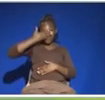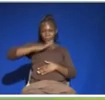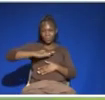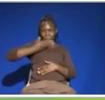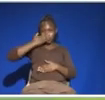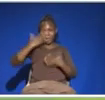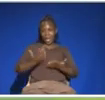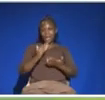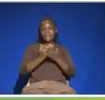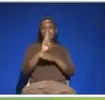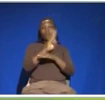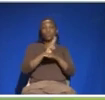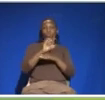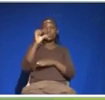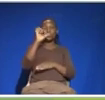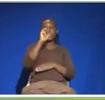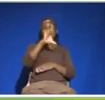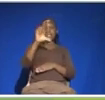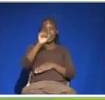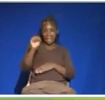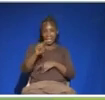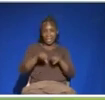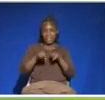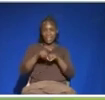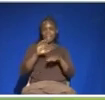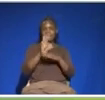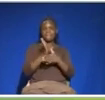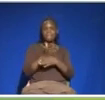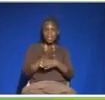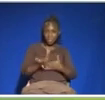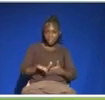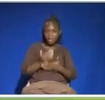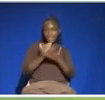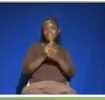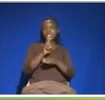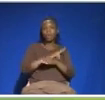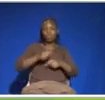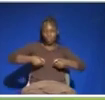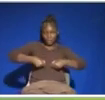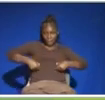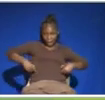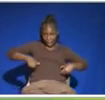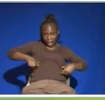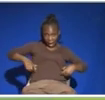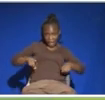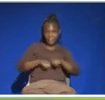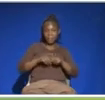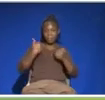them use gills like fish. Others use lungs like